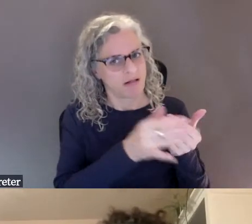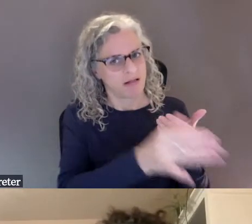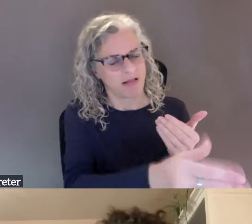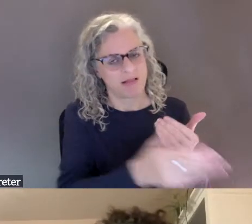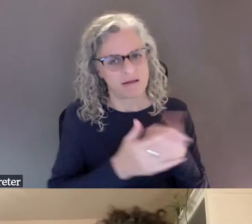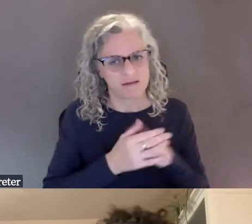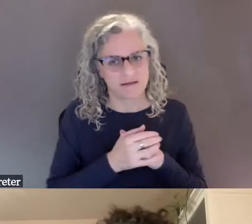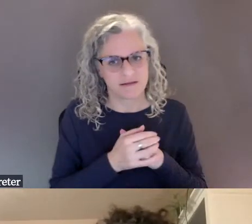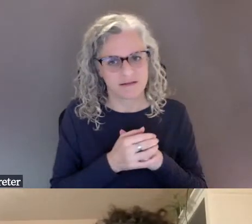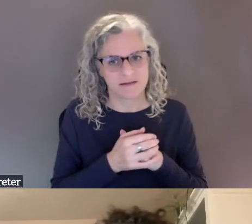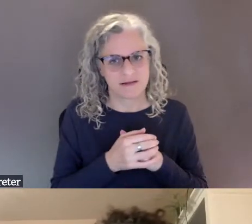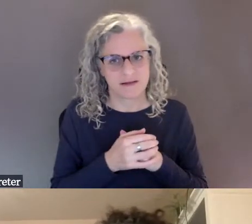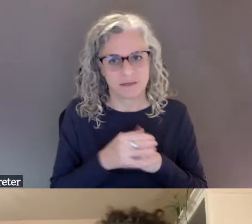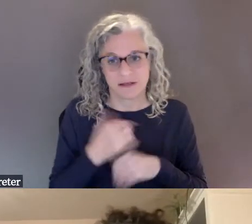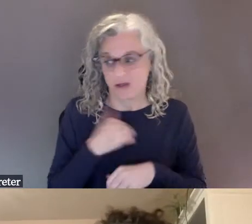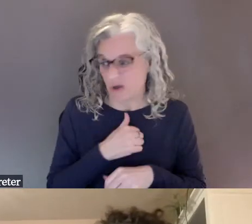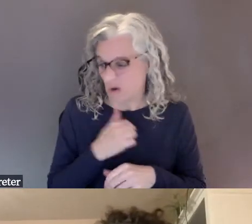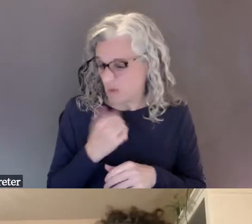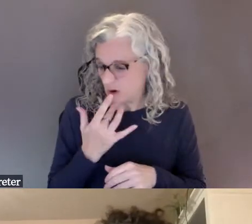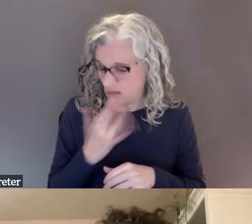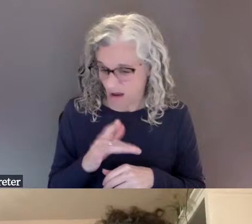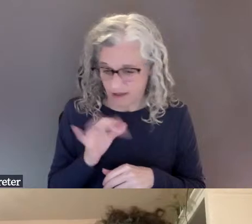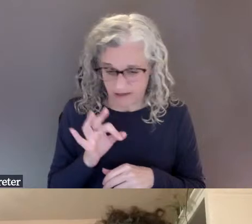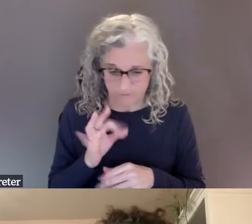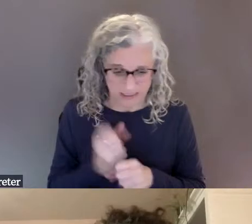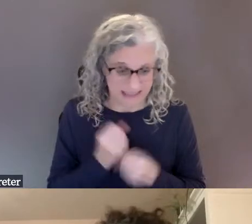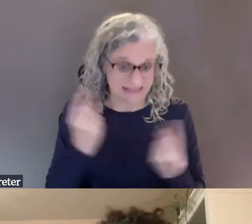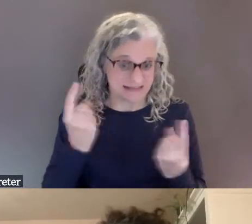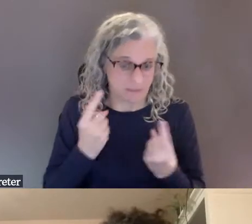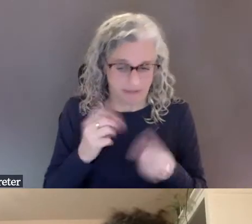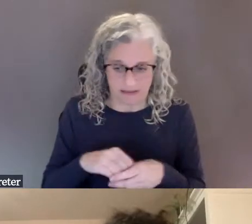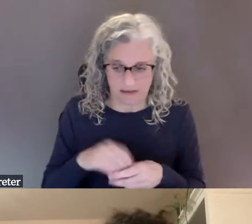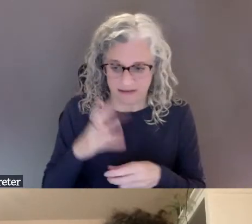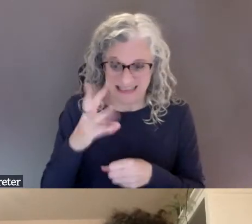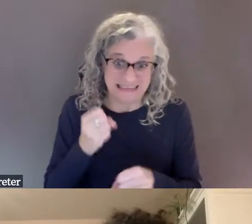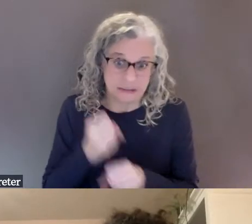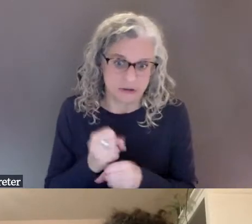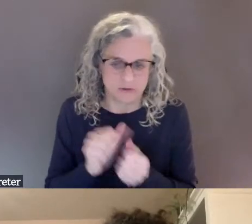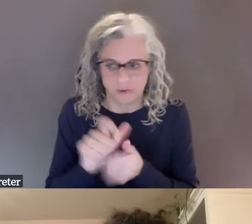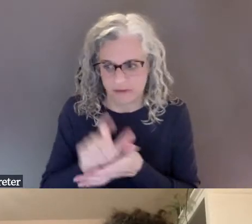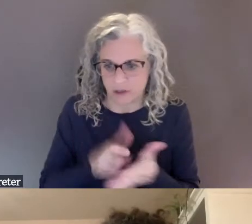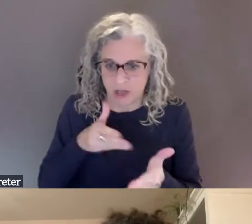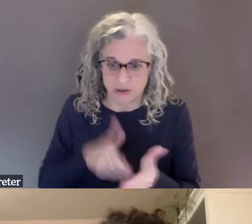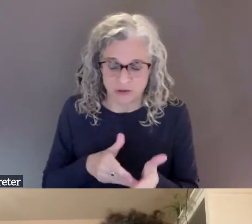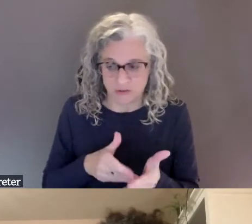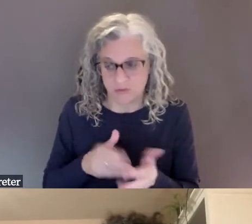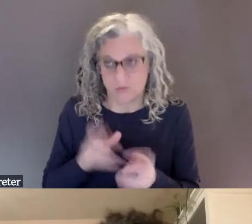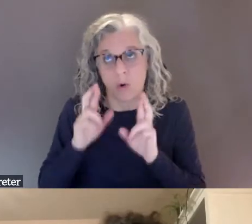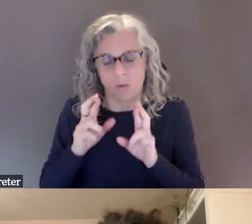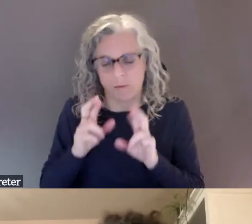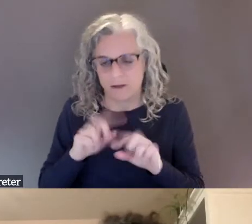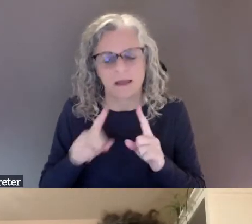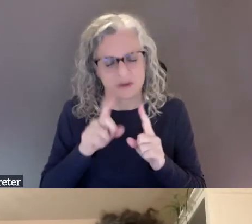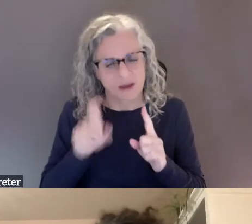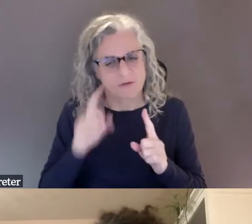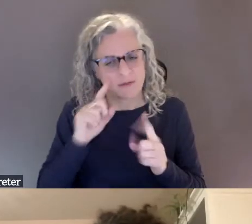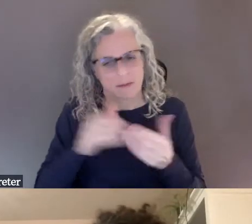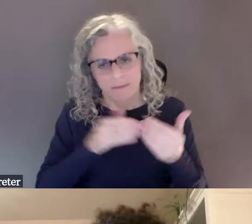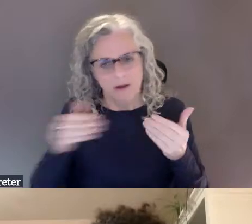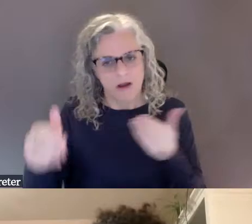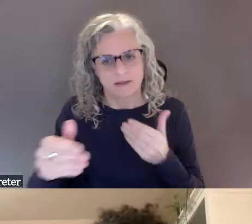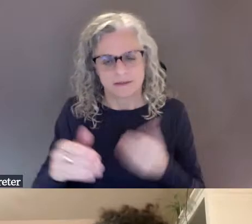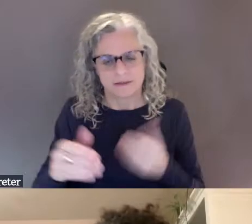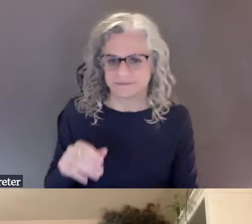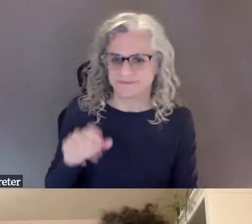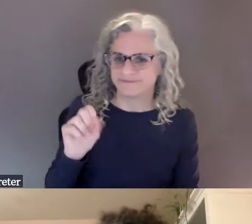get what we want in the next, 6 years. Hopefully it happens faster than that, but we're thinking very, very long term. Yeah, I think these